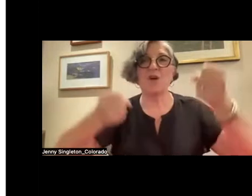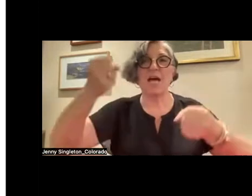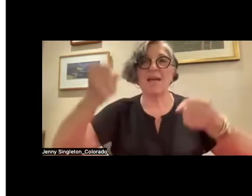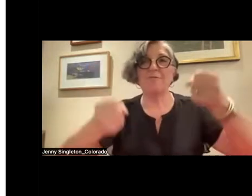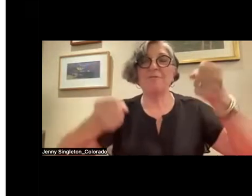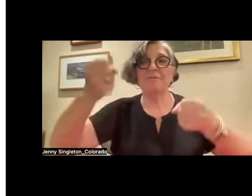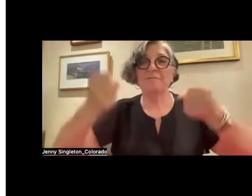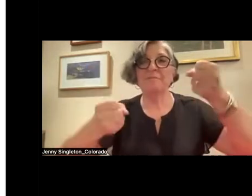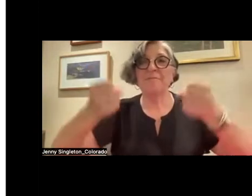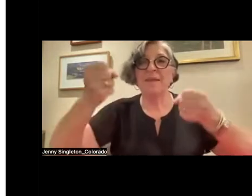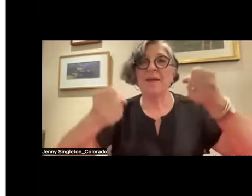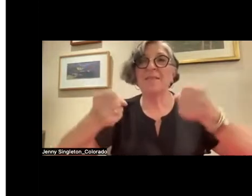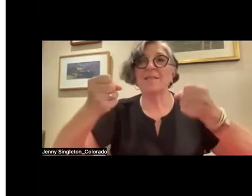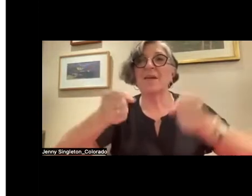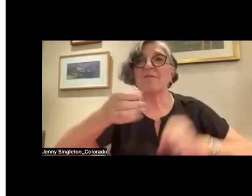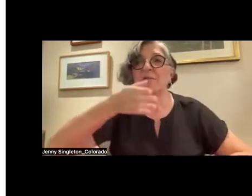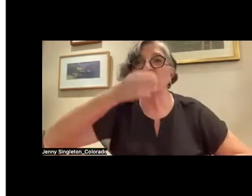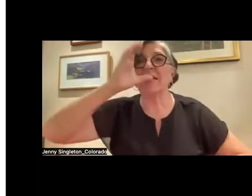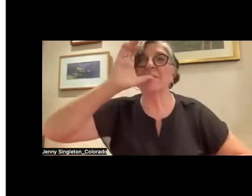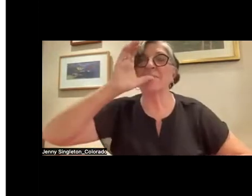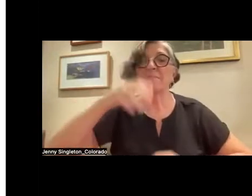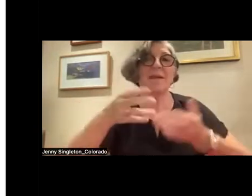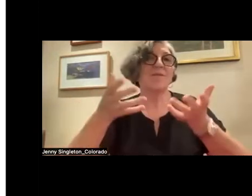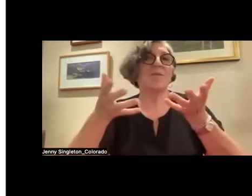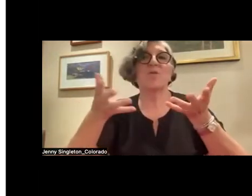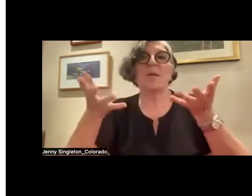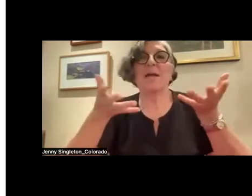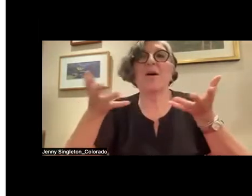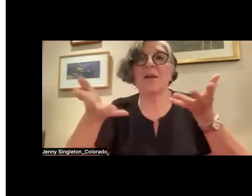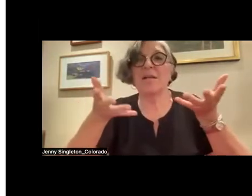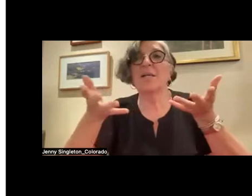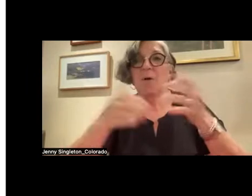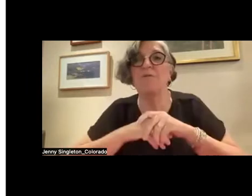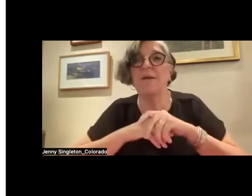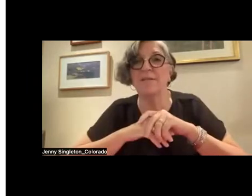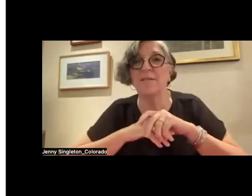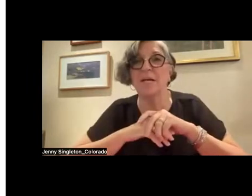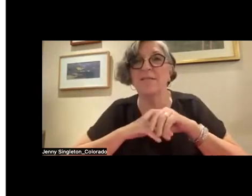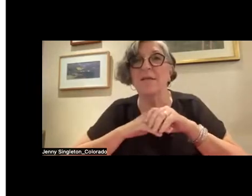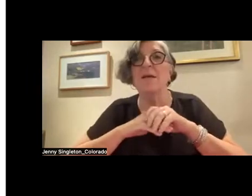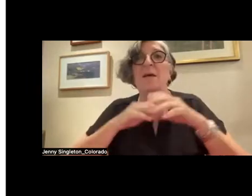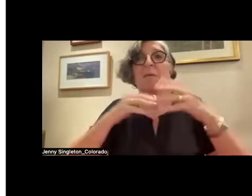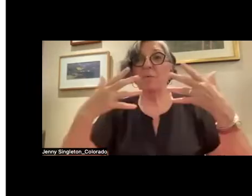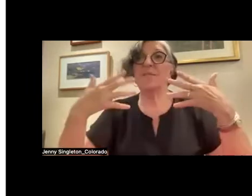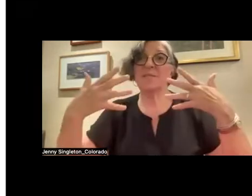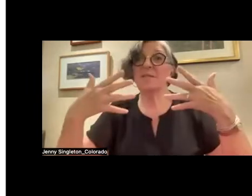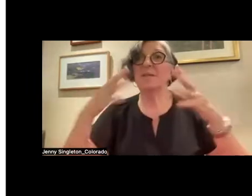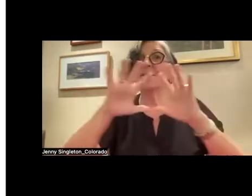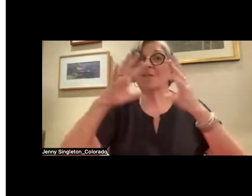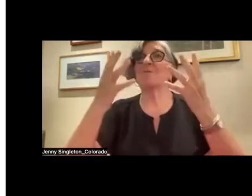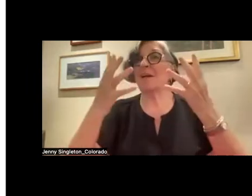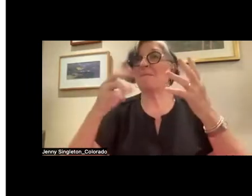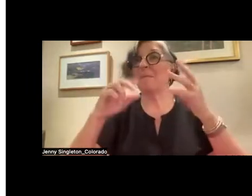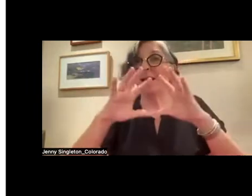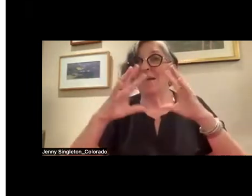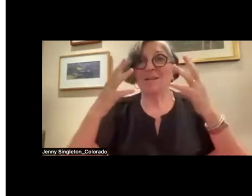for drive, and the sign for drink. Okay, so those would be iconically motivated signs, but we still